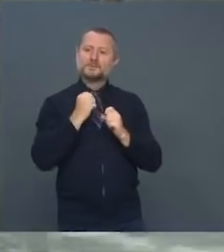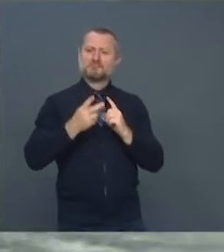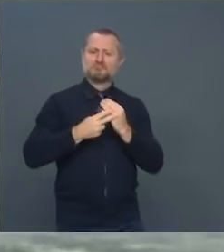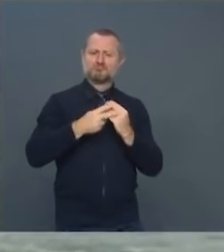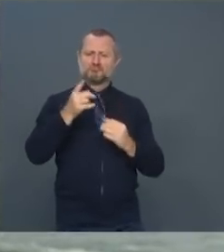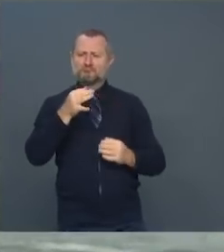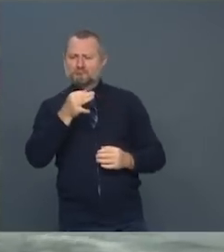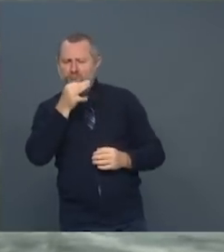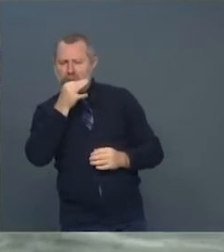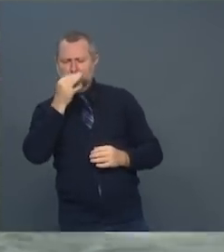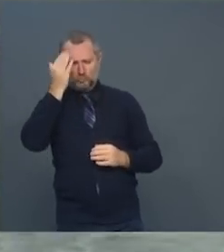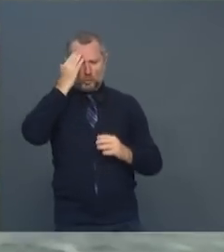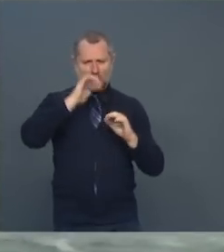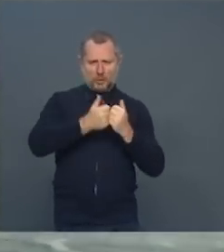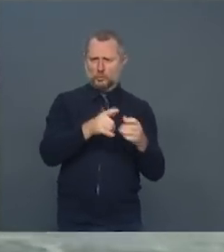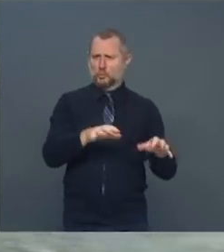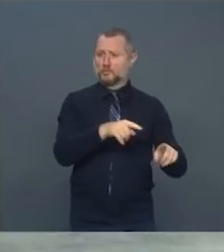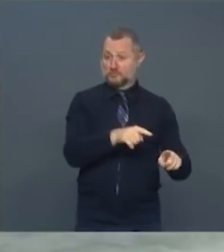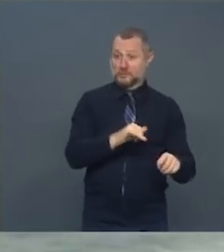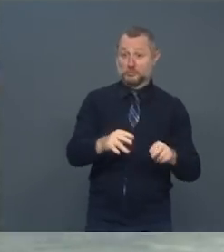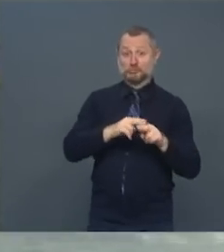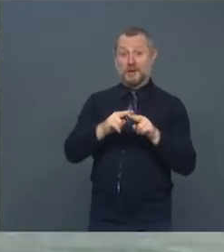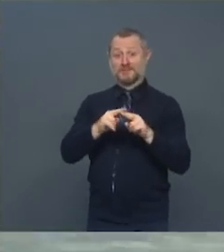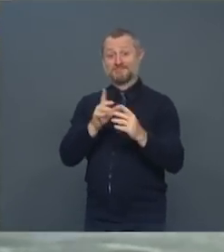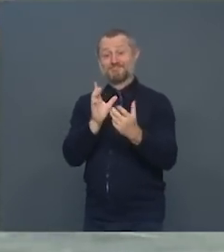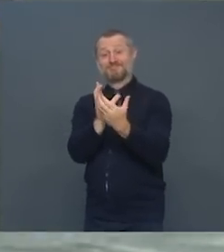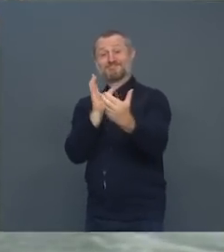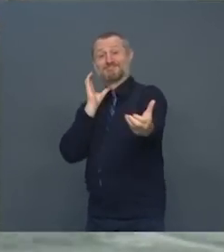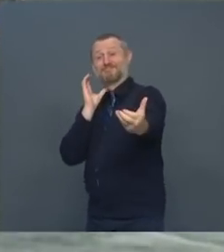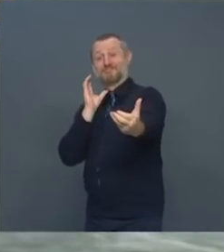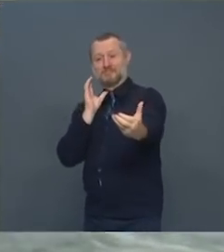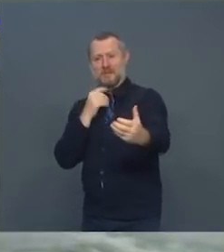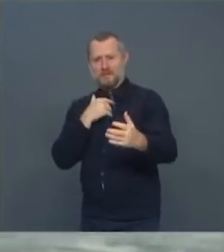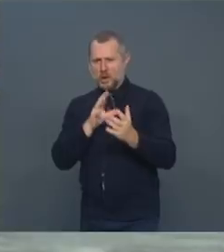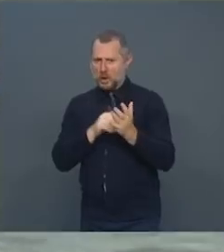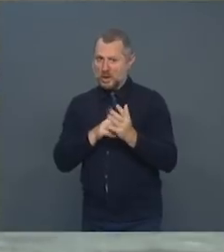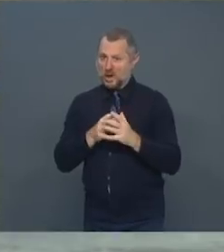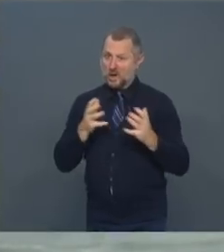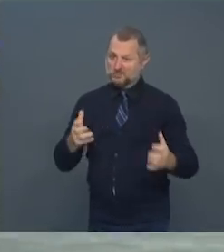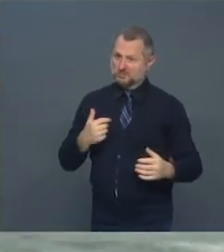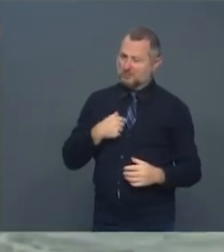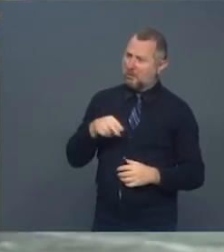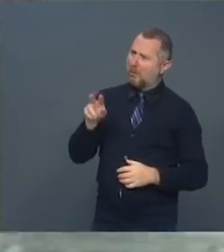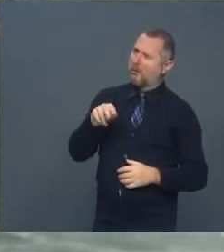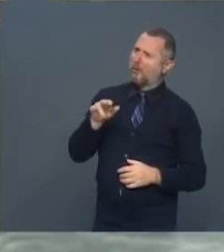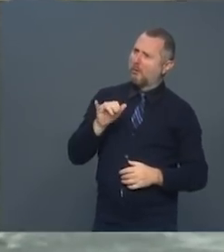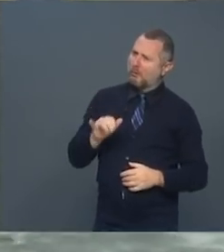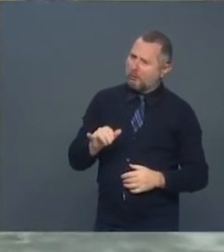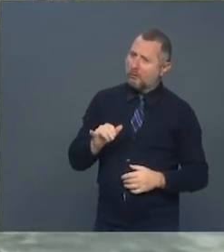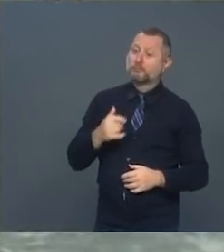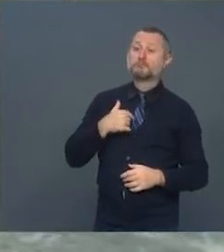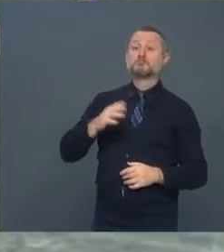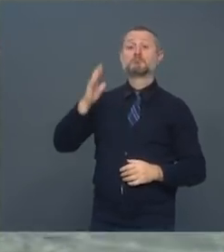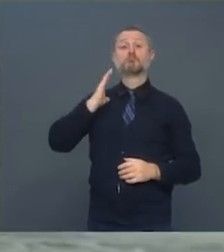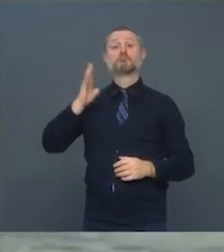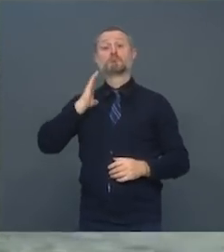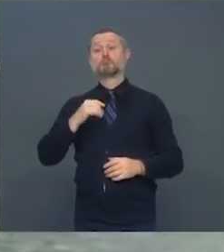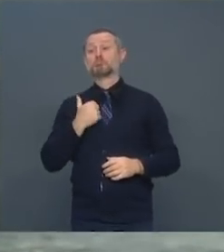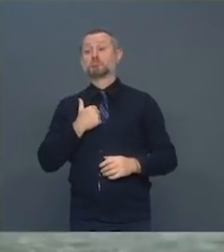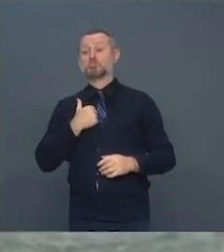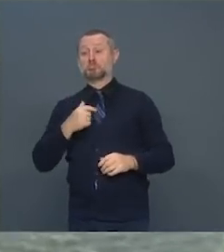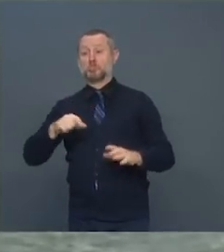are rail cars. You learn a lot of trivia as governor. At one time, they used to use subway